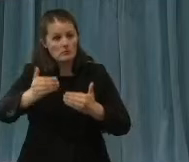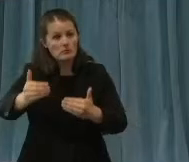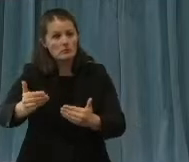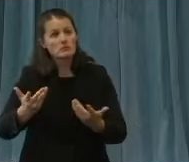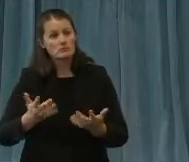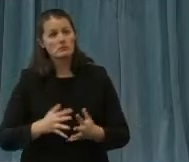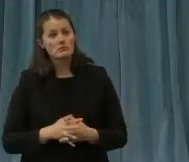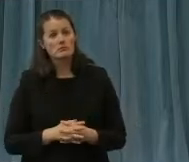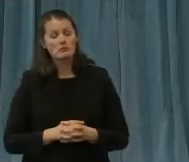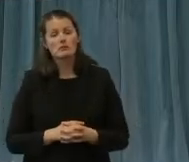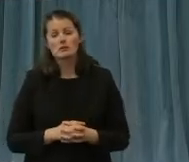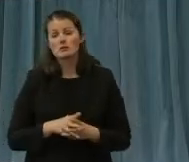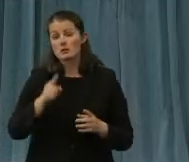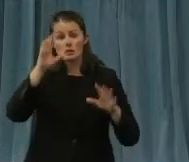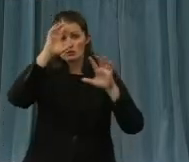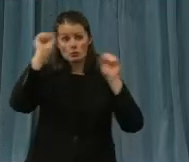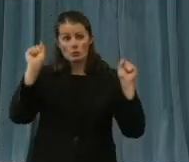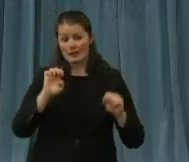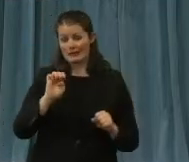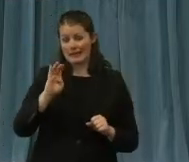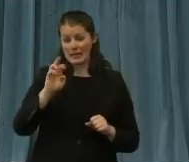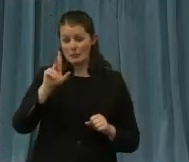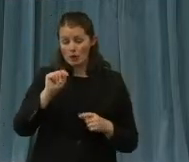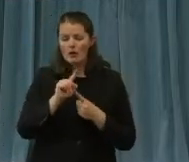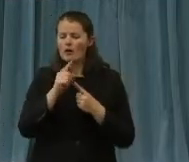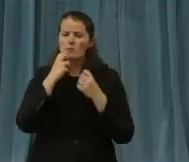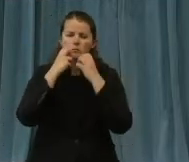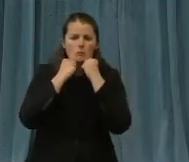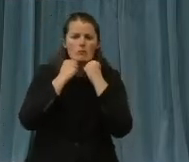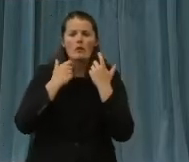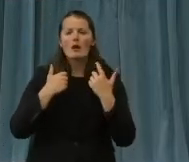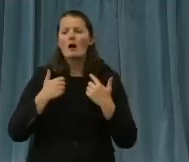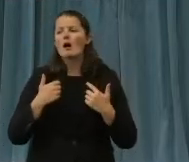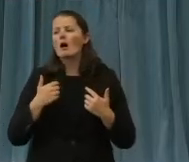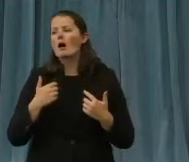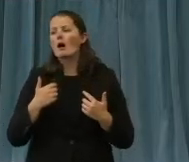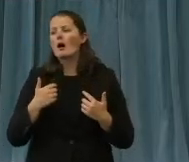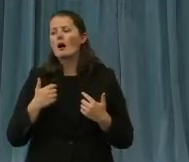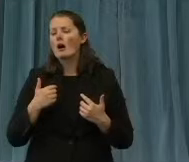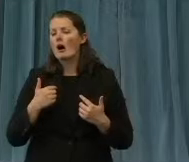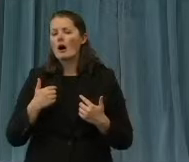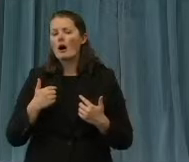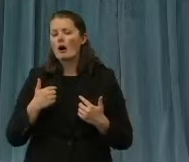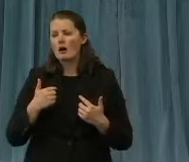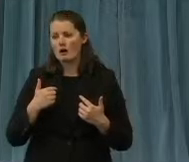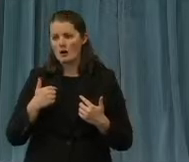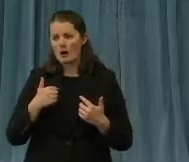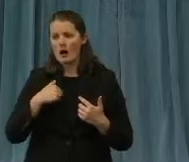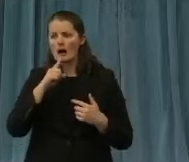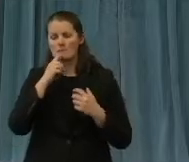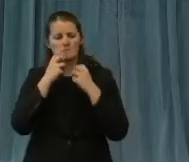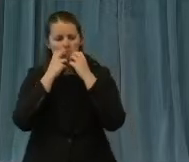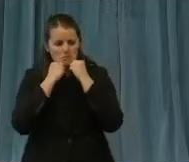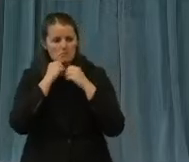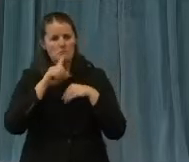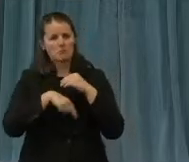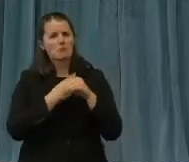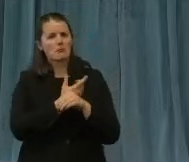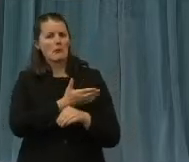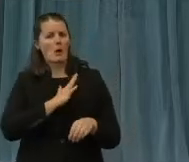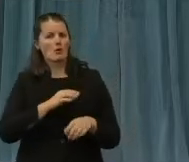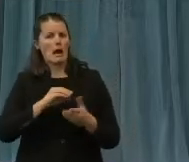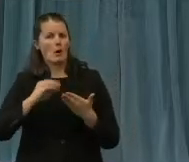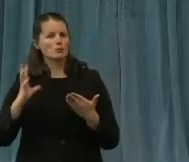Superintendent Ebert might want to, there's nobody that cares. I thought I and my staff cared a lot about our students and our education until I met Superintendent